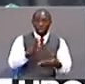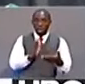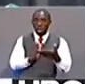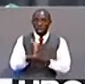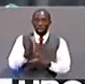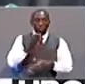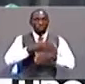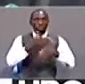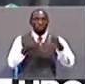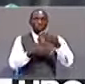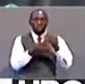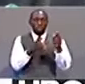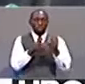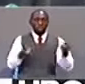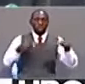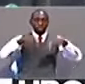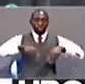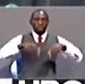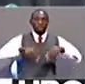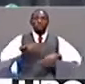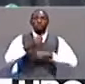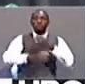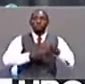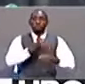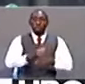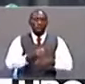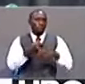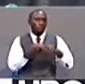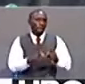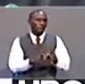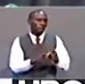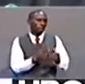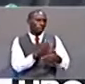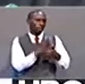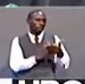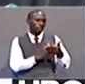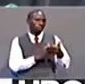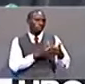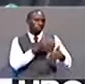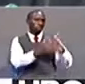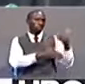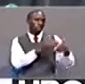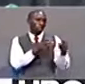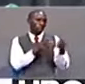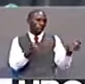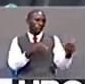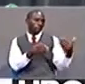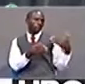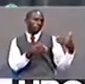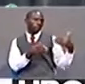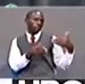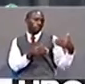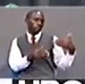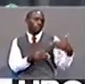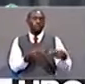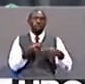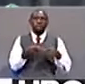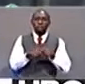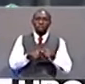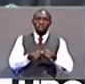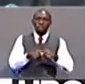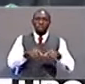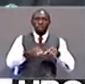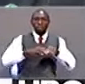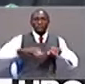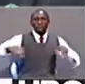year. However, other processes are already ongoing, including the acquisition of land for the pipeline and